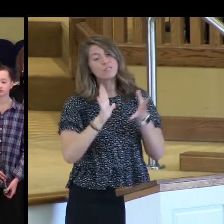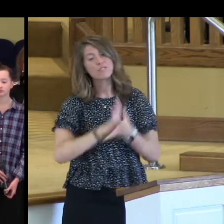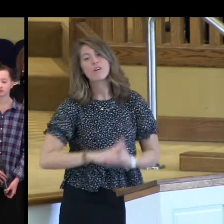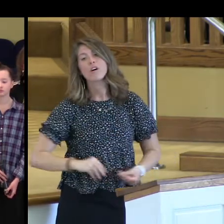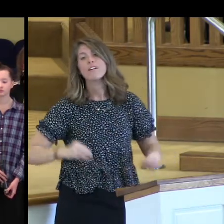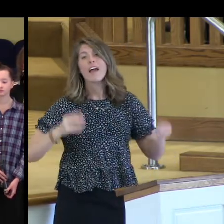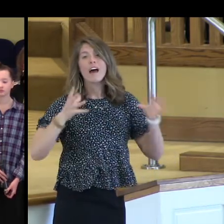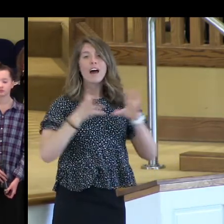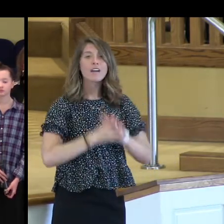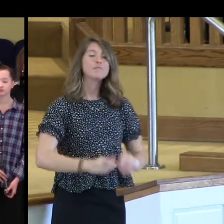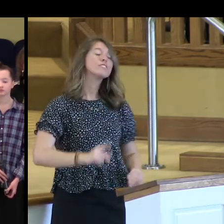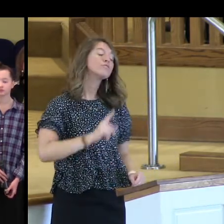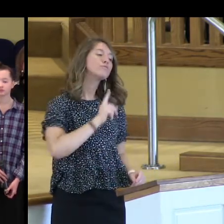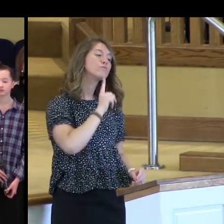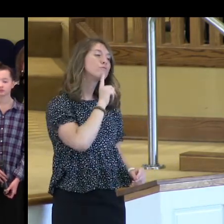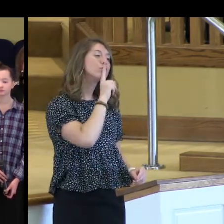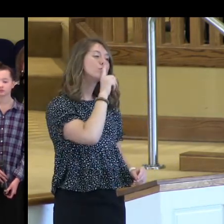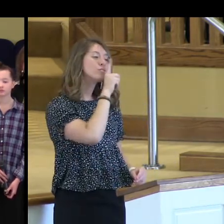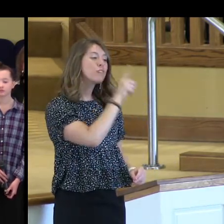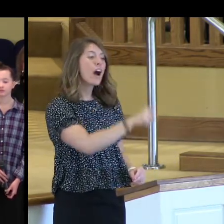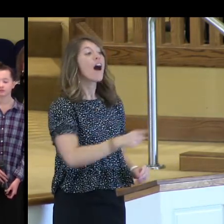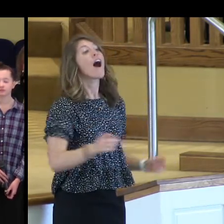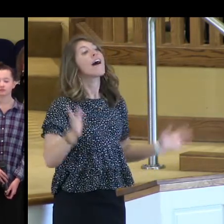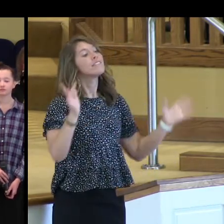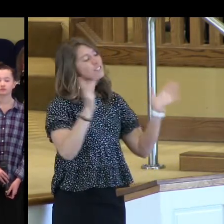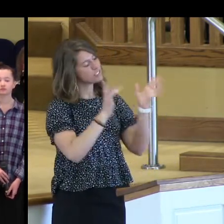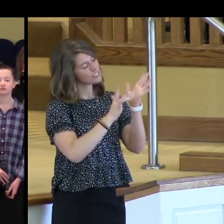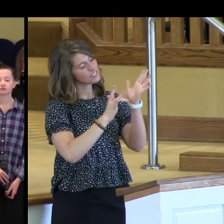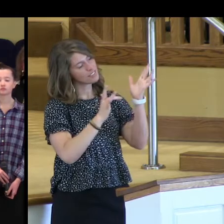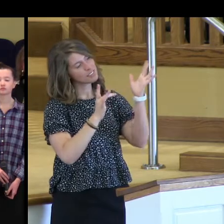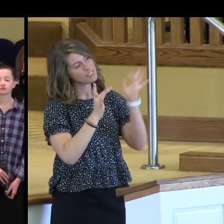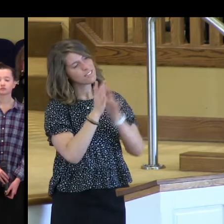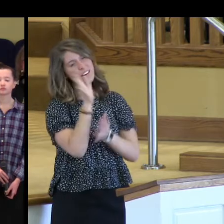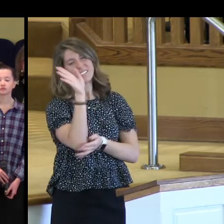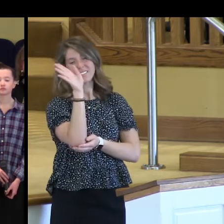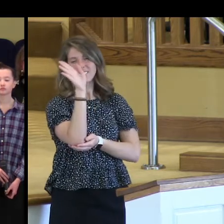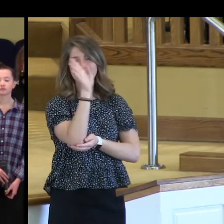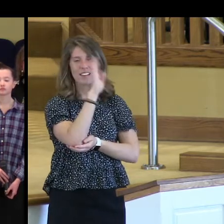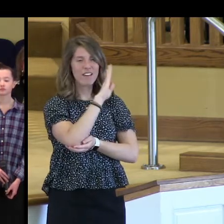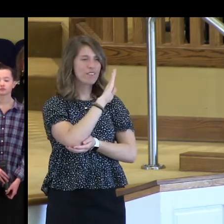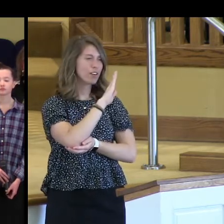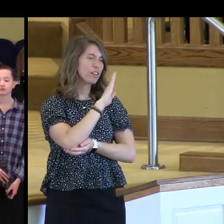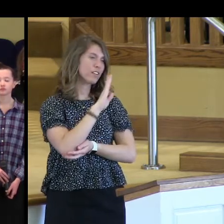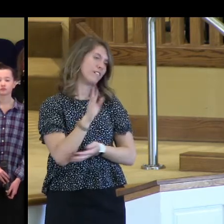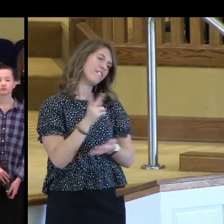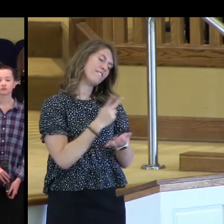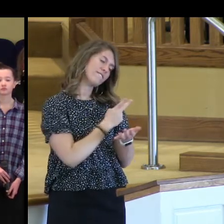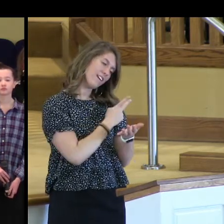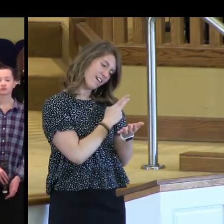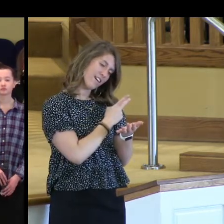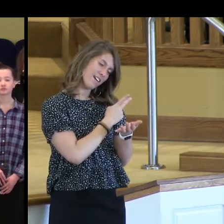every story has been true, that Jesus never